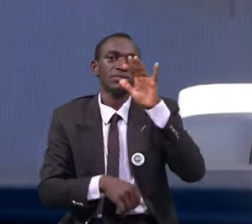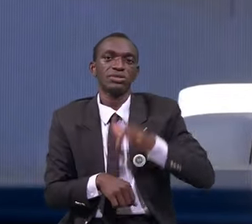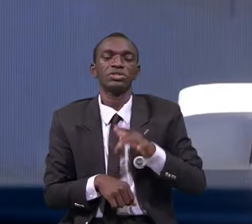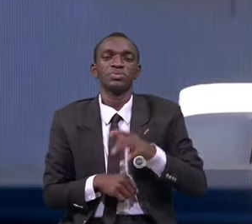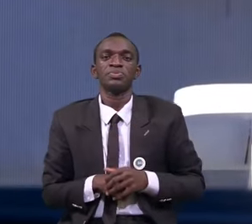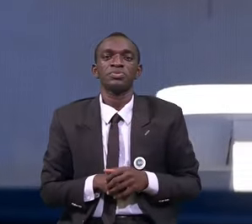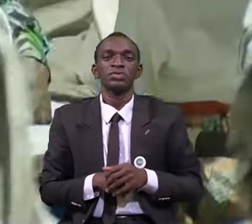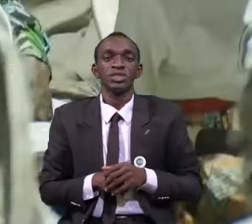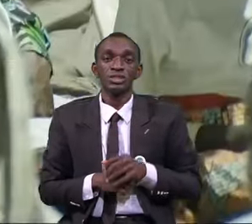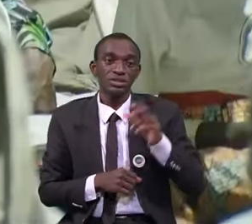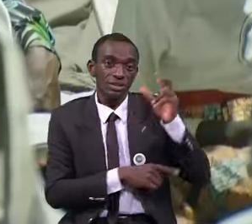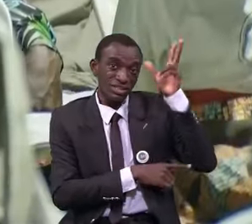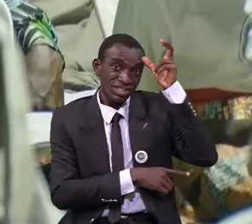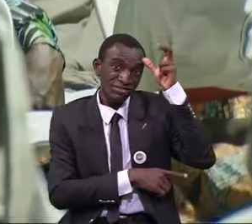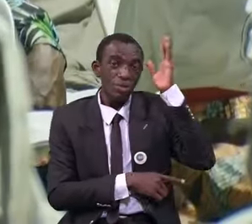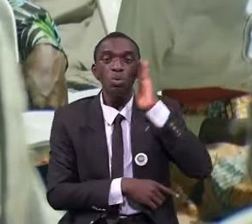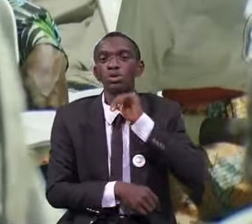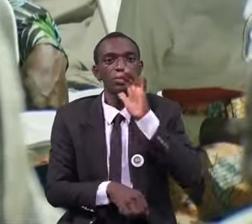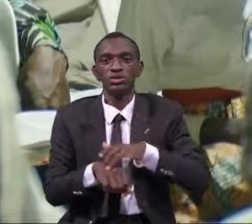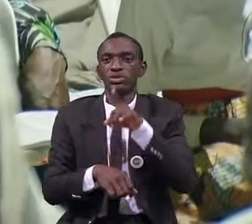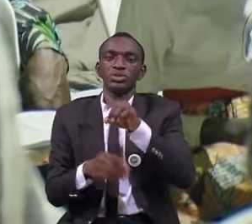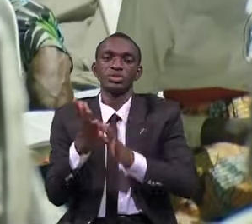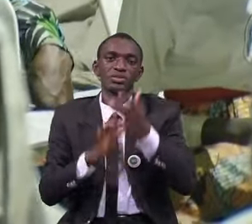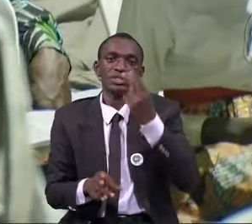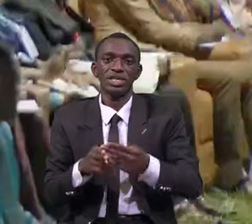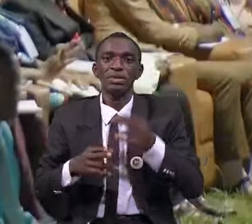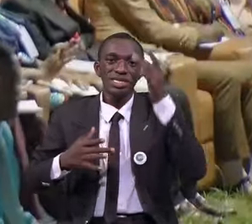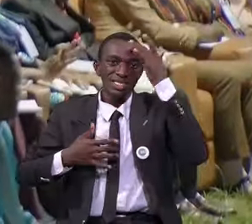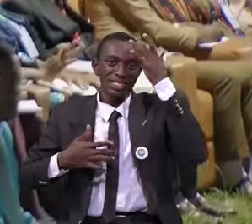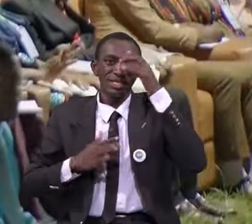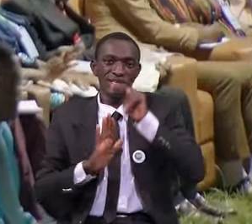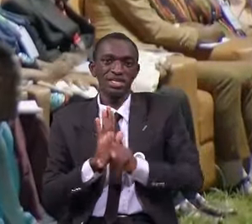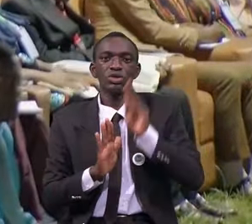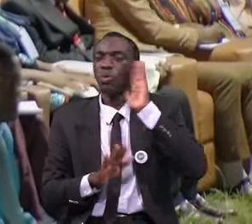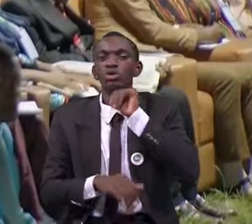He will not touch you. Sickness will not touch you.